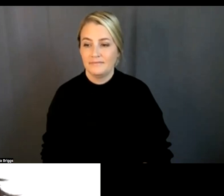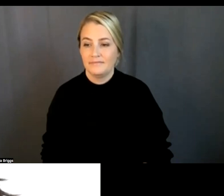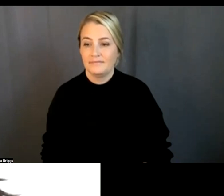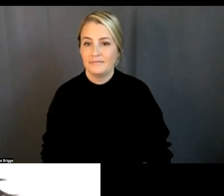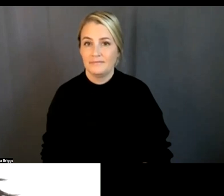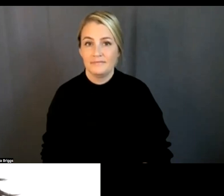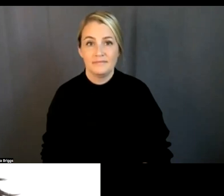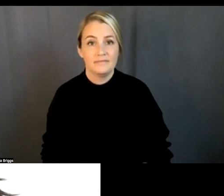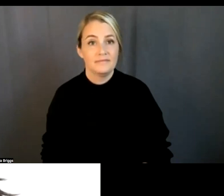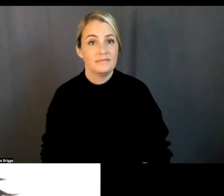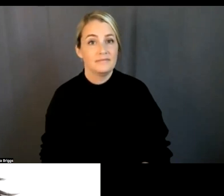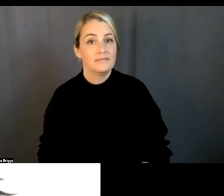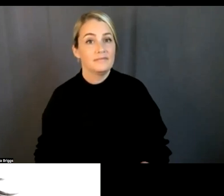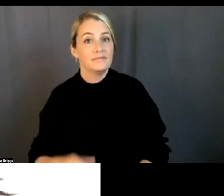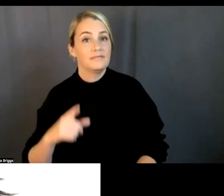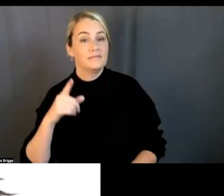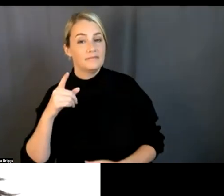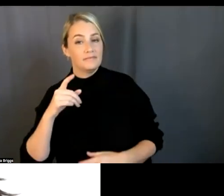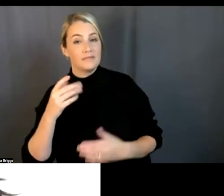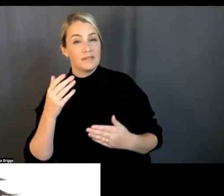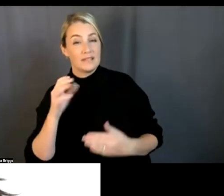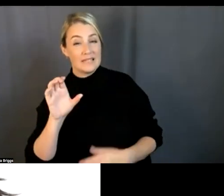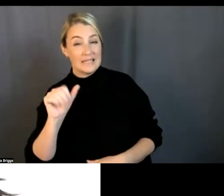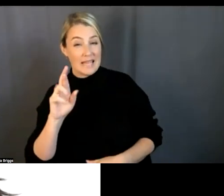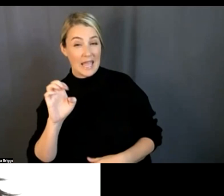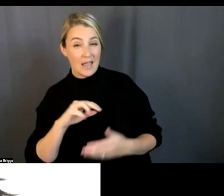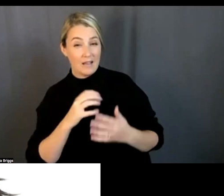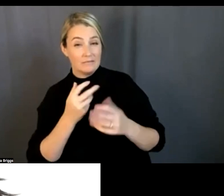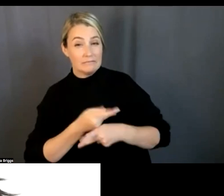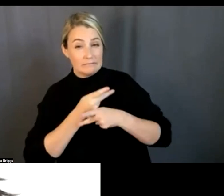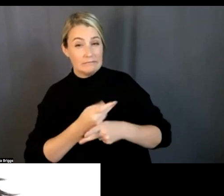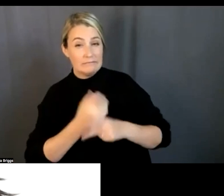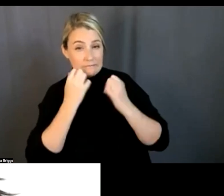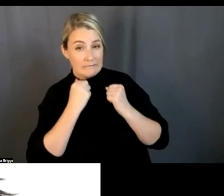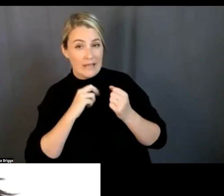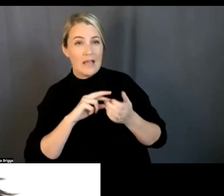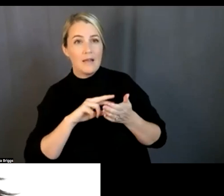Yeah, maybe reminding myself that I'm safe with me.